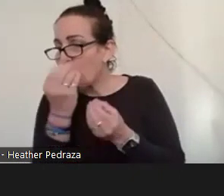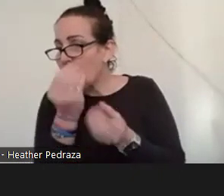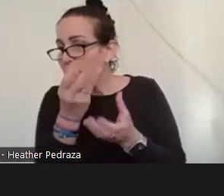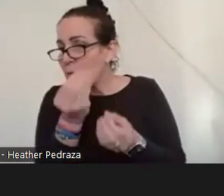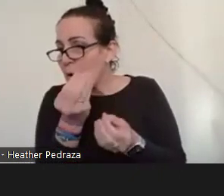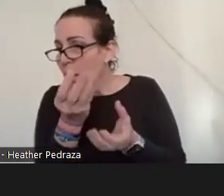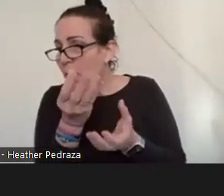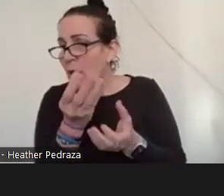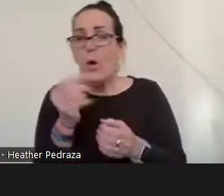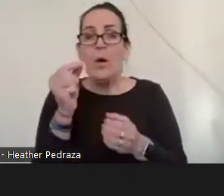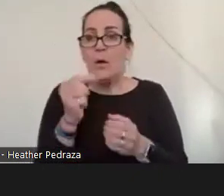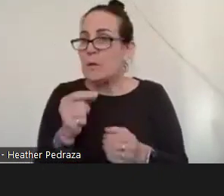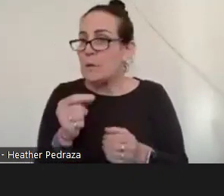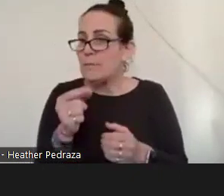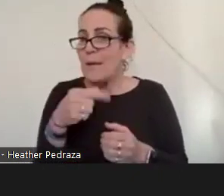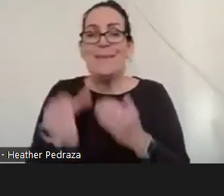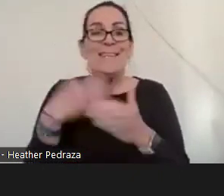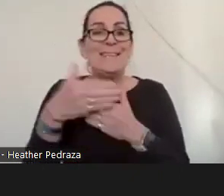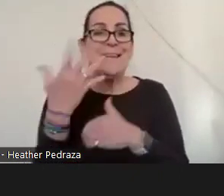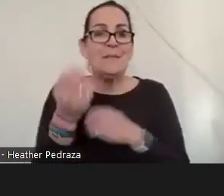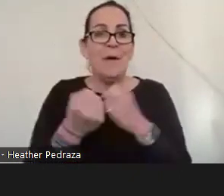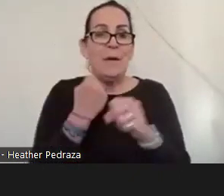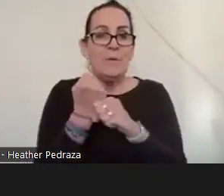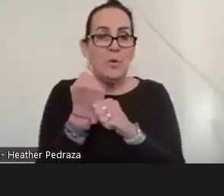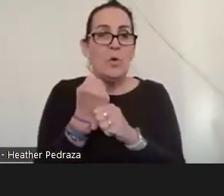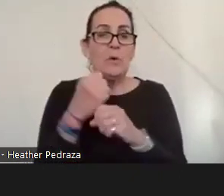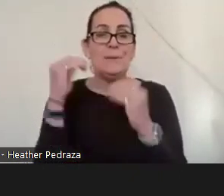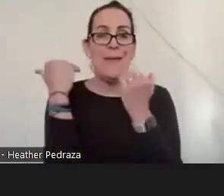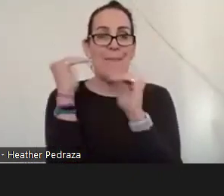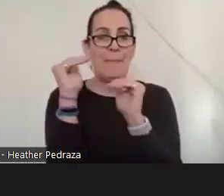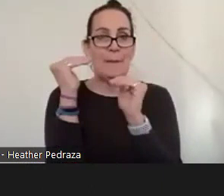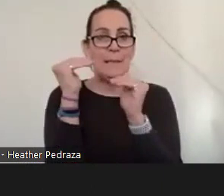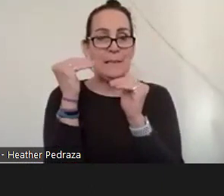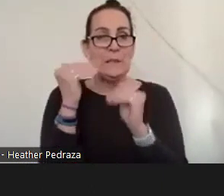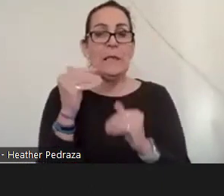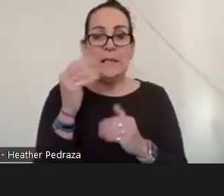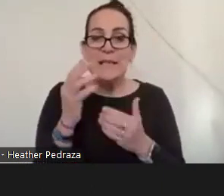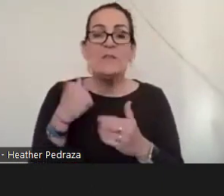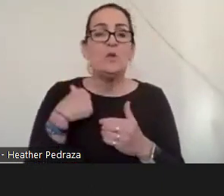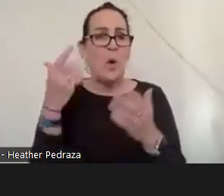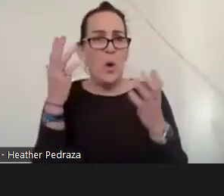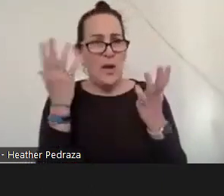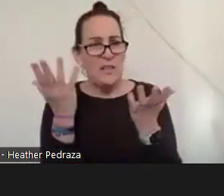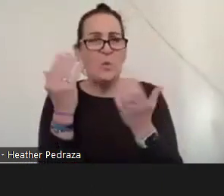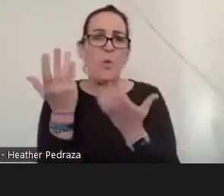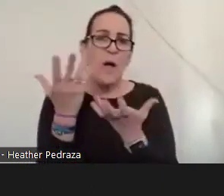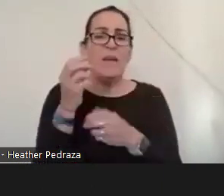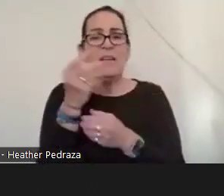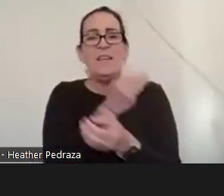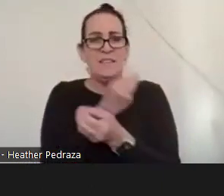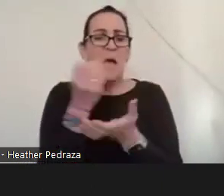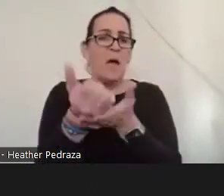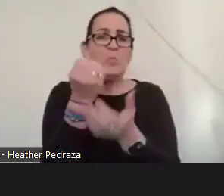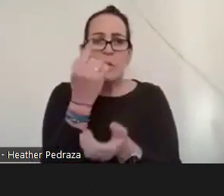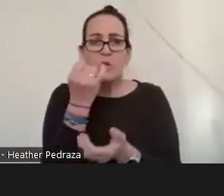think through the next 5 years of MPA implementation. So I just want to make sure you're aware of it, and there'll be additional opportunities